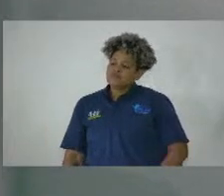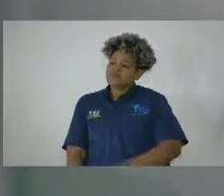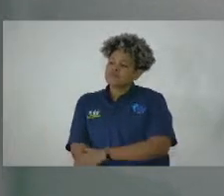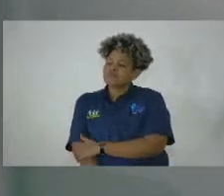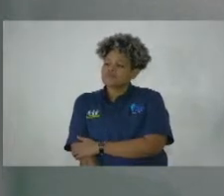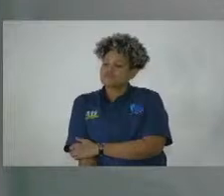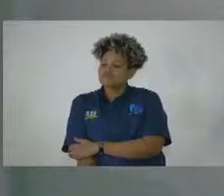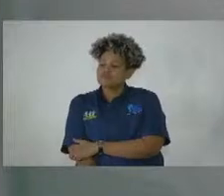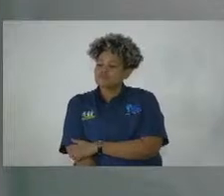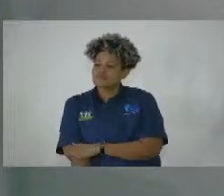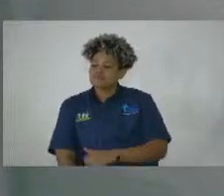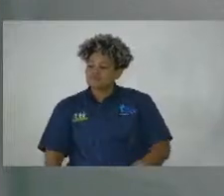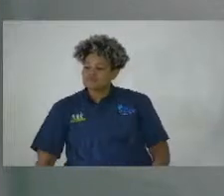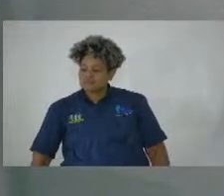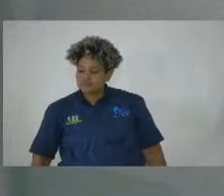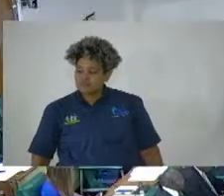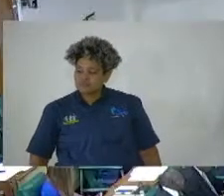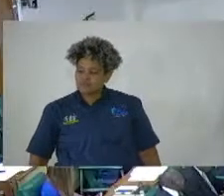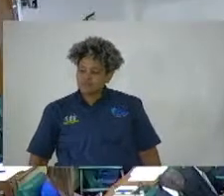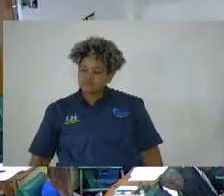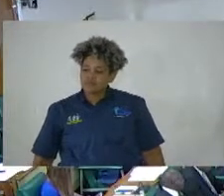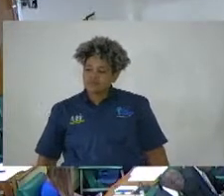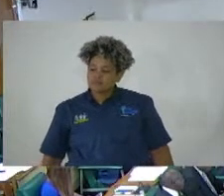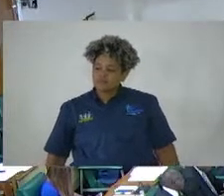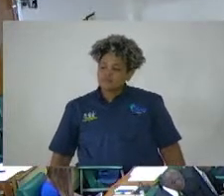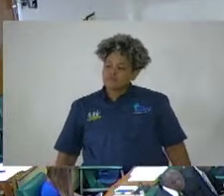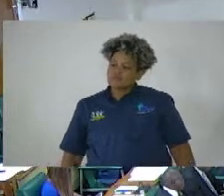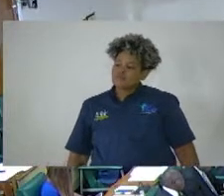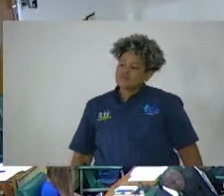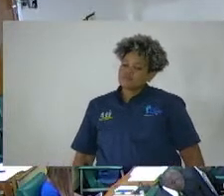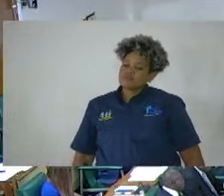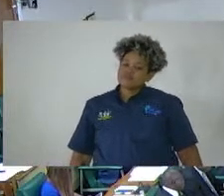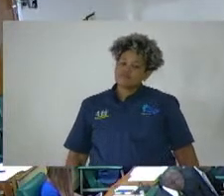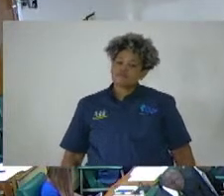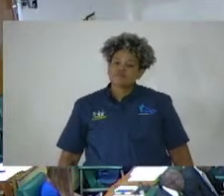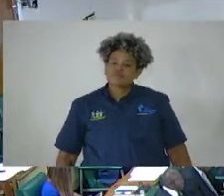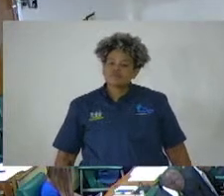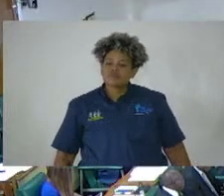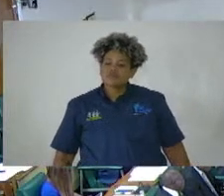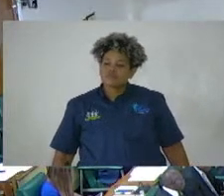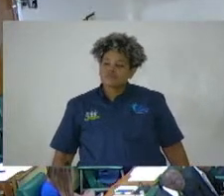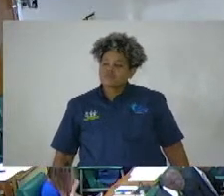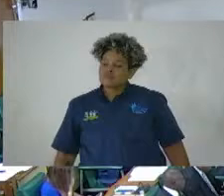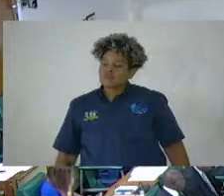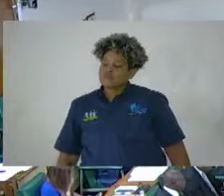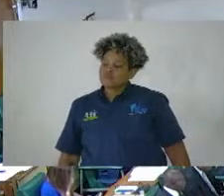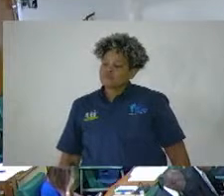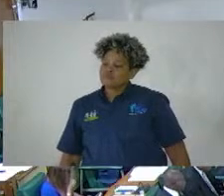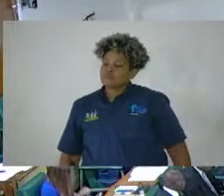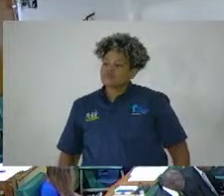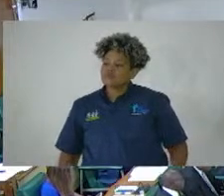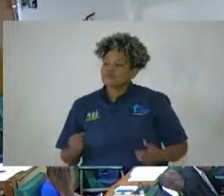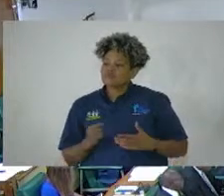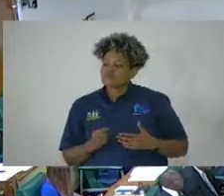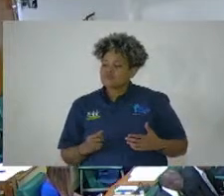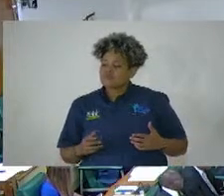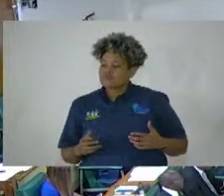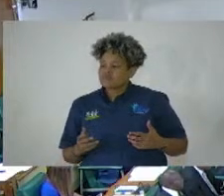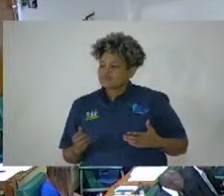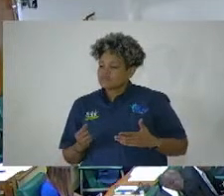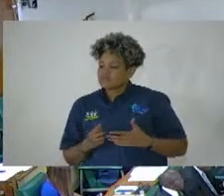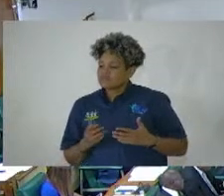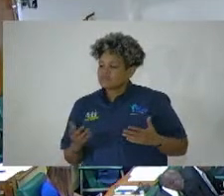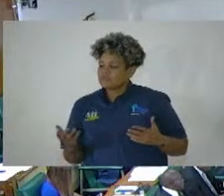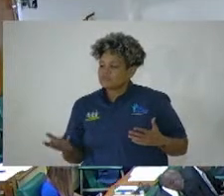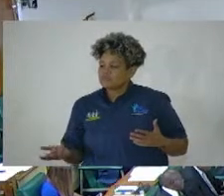No, this is for the standing finance. Yeah, so we're going to, can you approve the motion, please? First